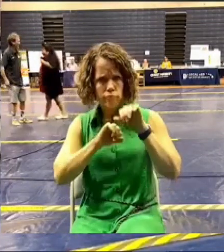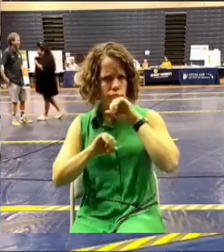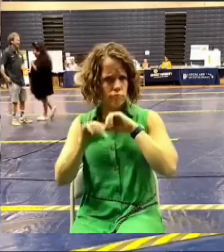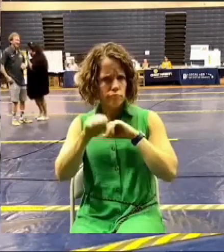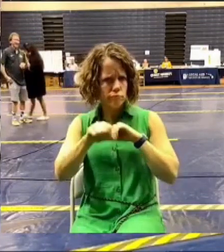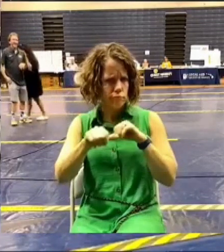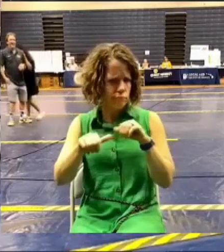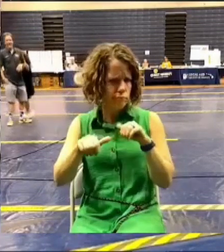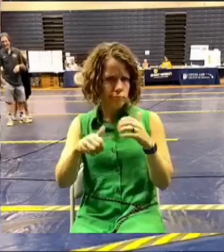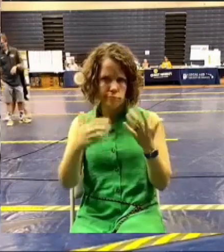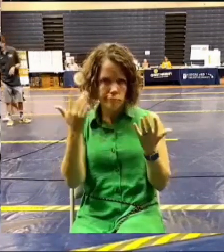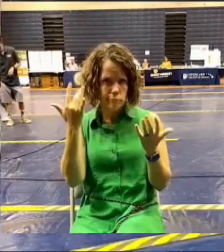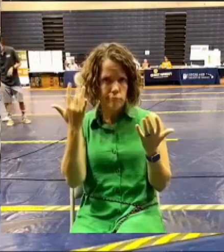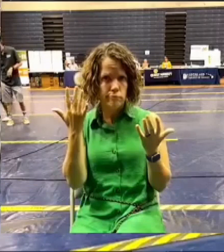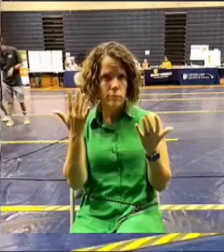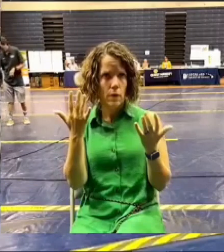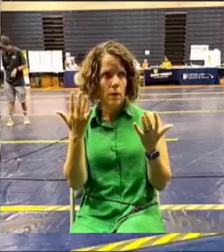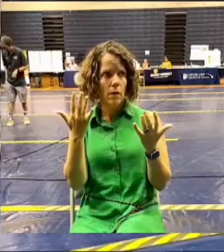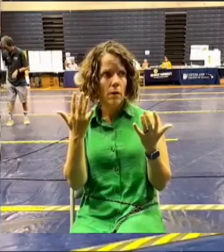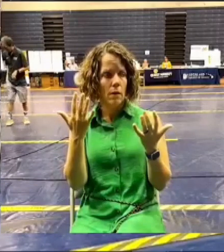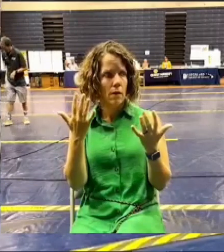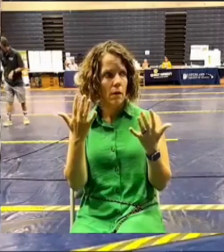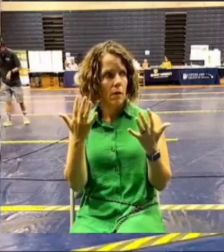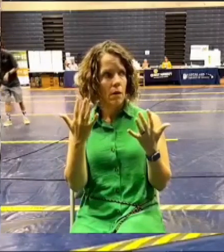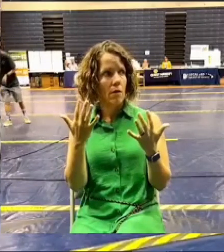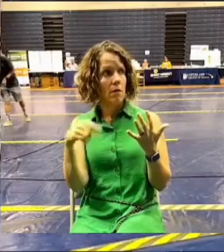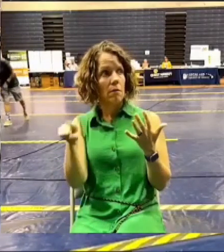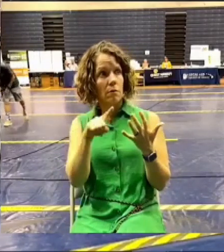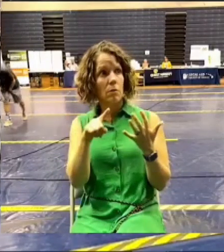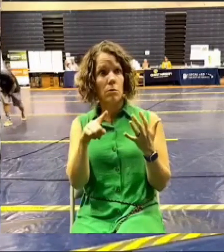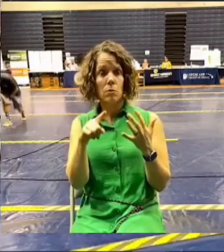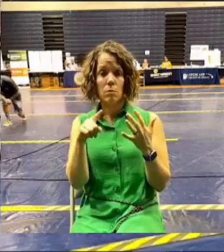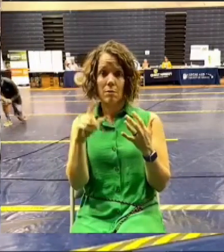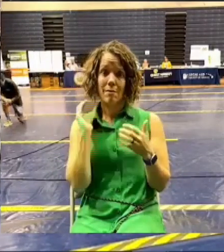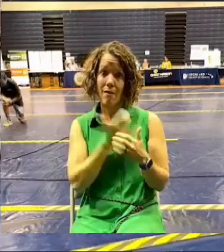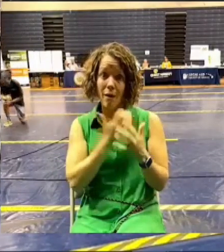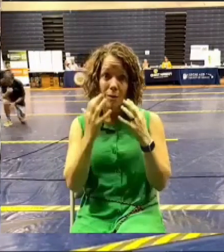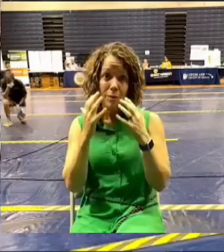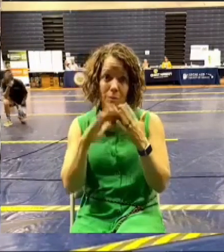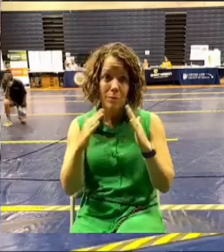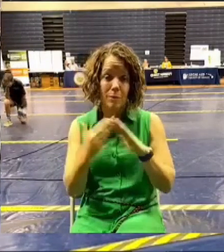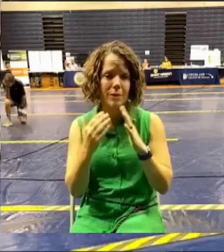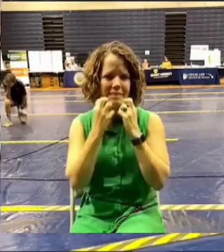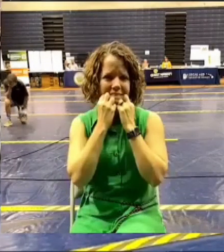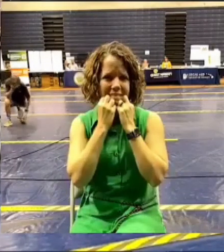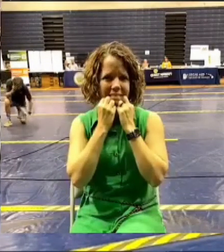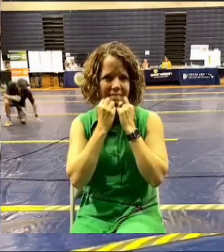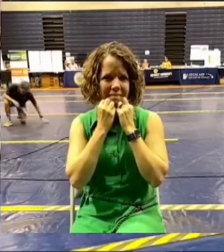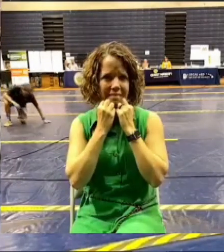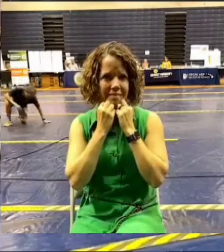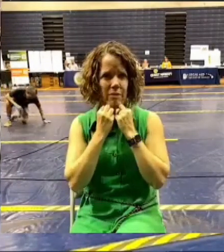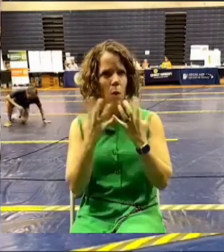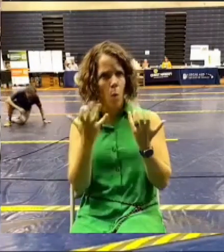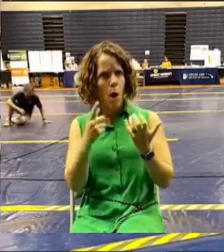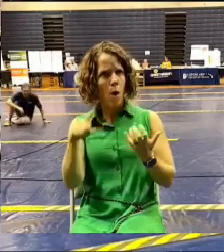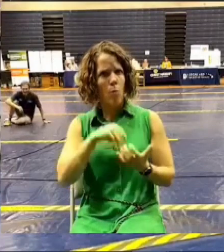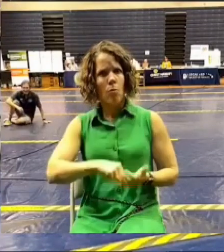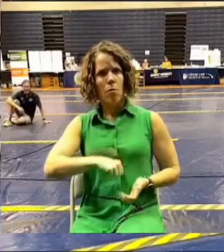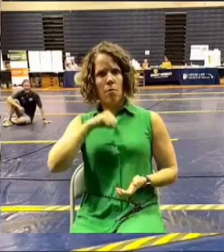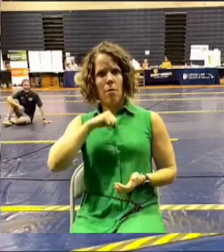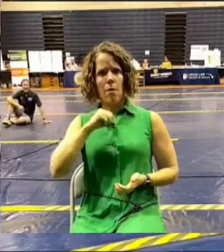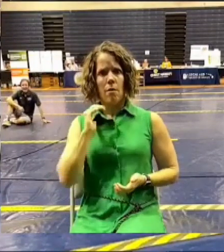Because we don't want to fail this community. I cannot tell you how afraid we